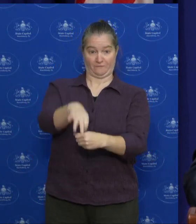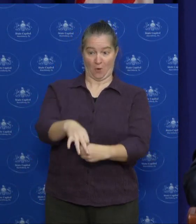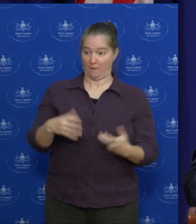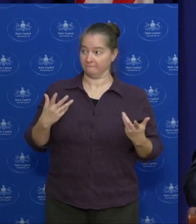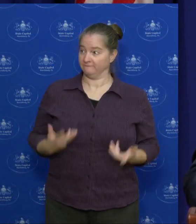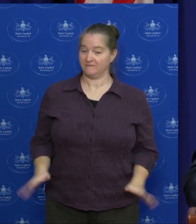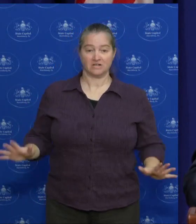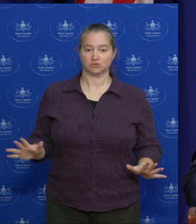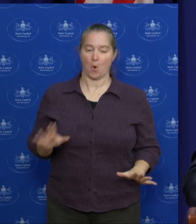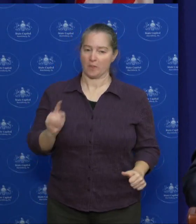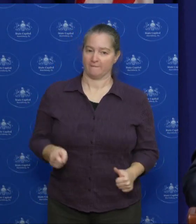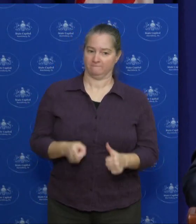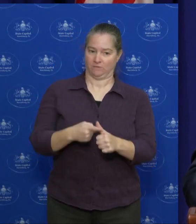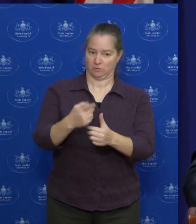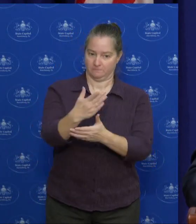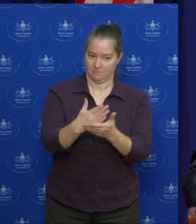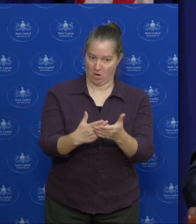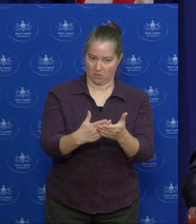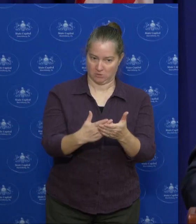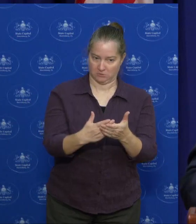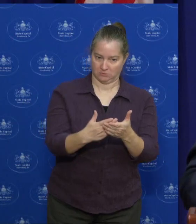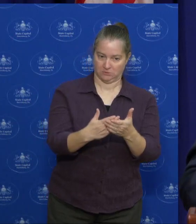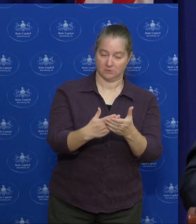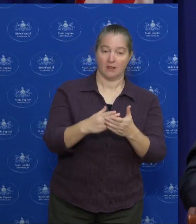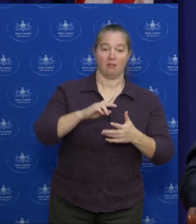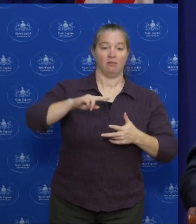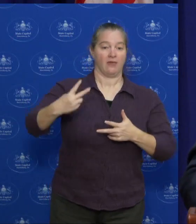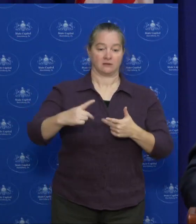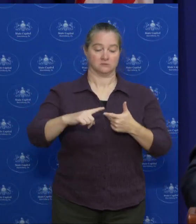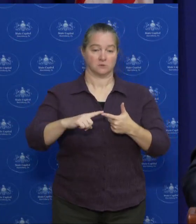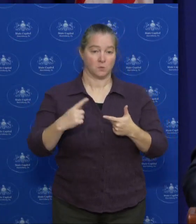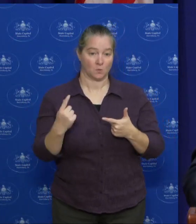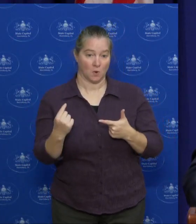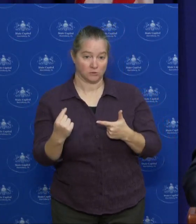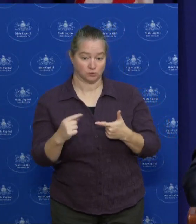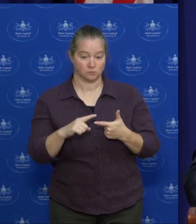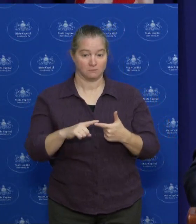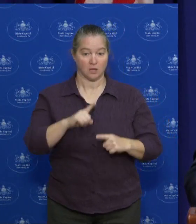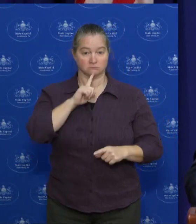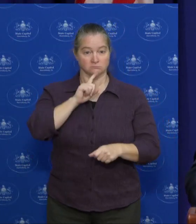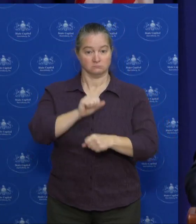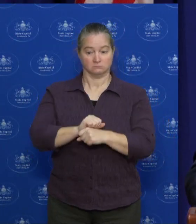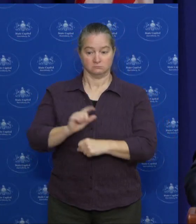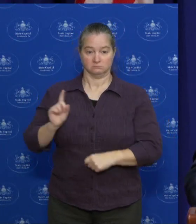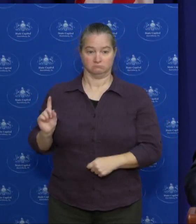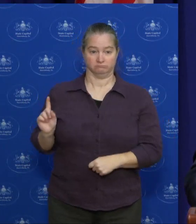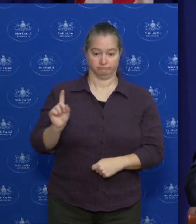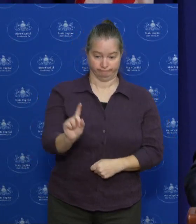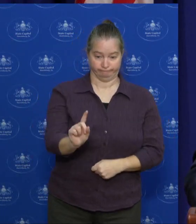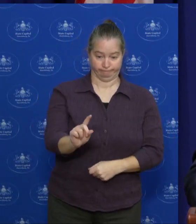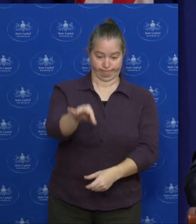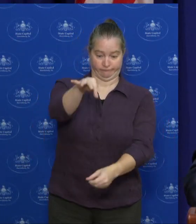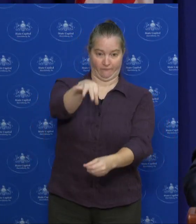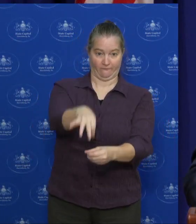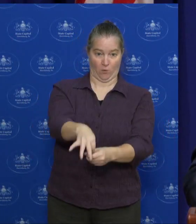to participating in our democratic republic. The next step is to actually cast your